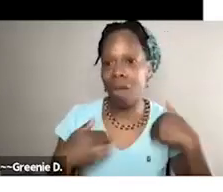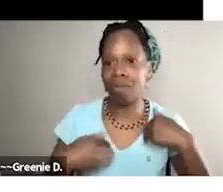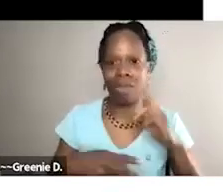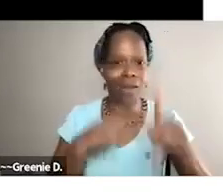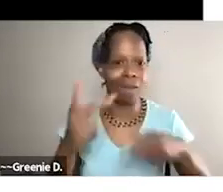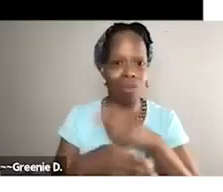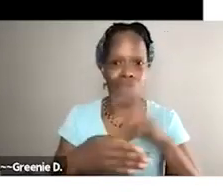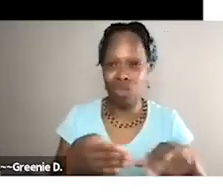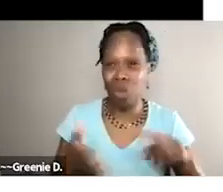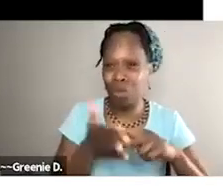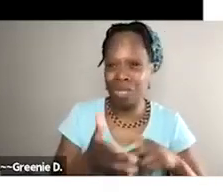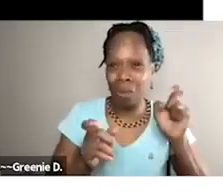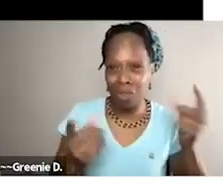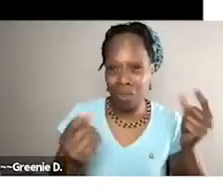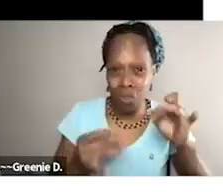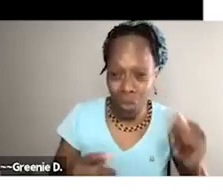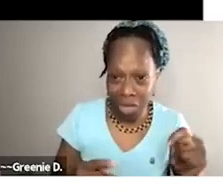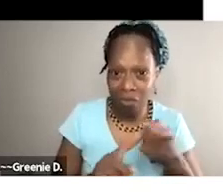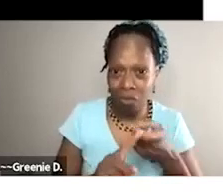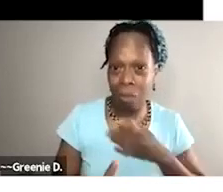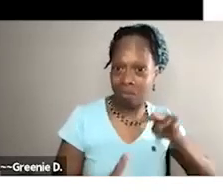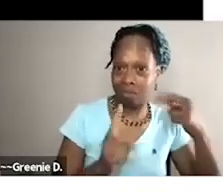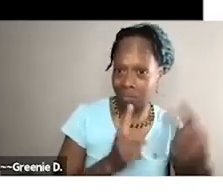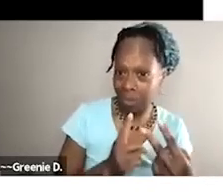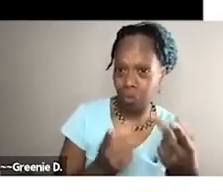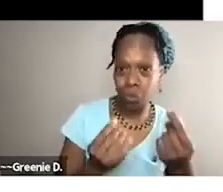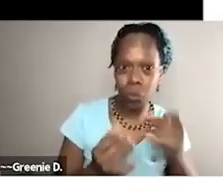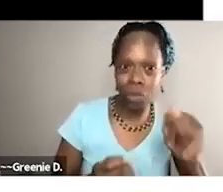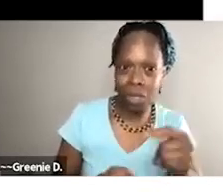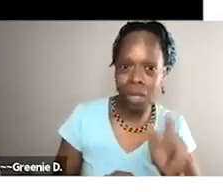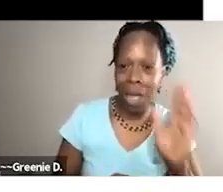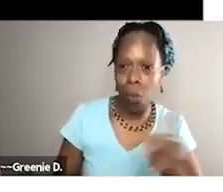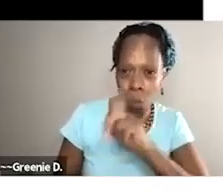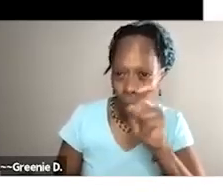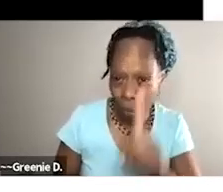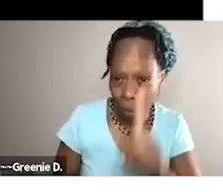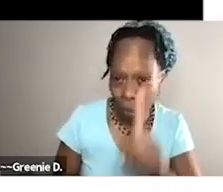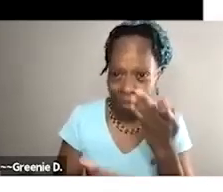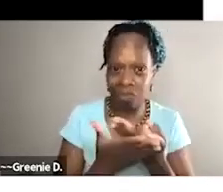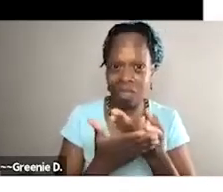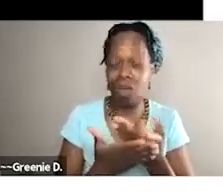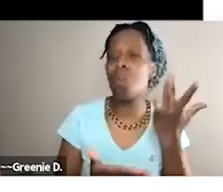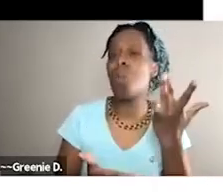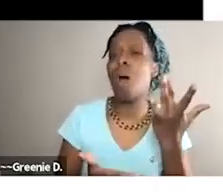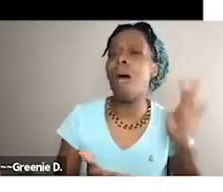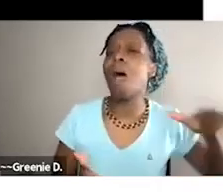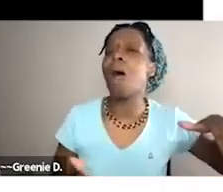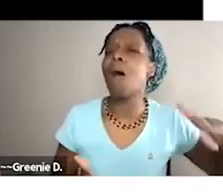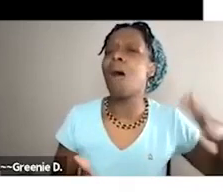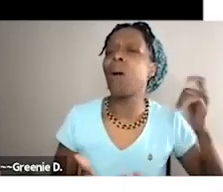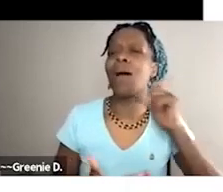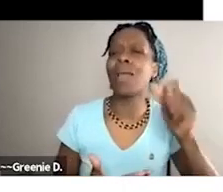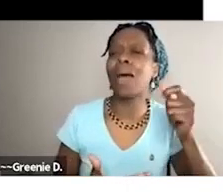from my perspective. And I more question the fact that why it hasn't been included at the beginning of the design